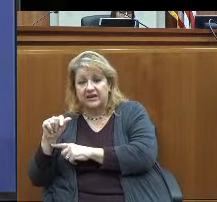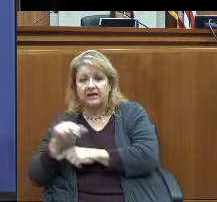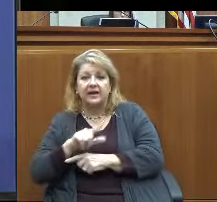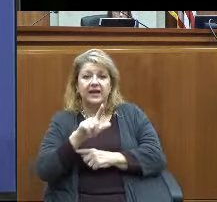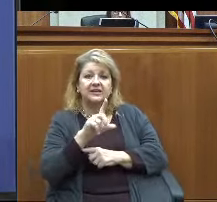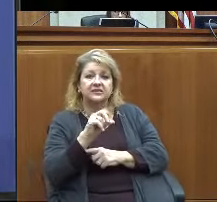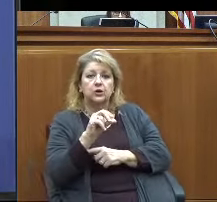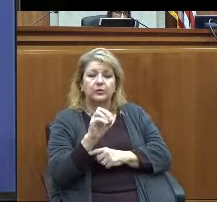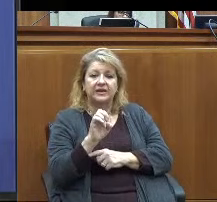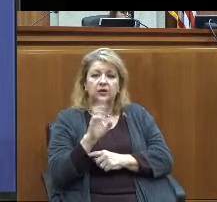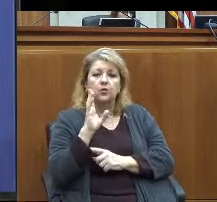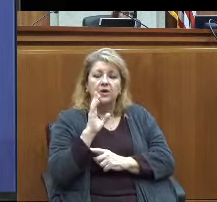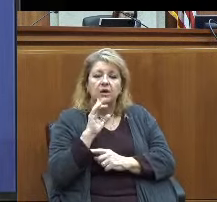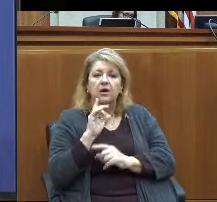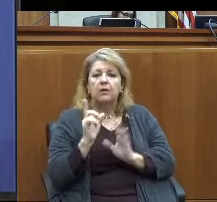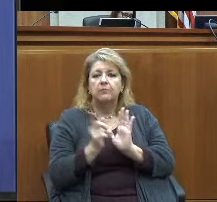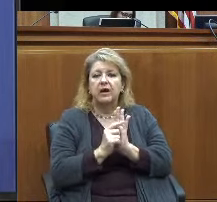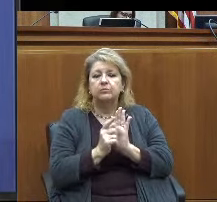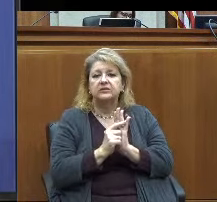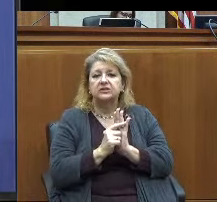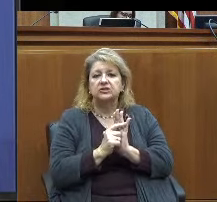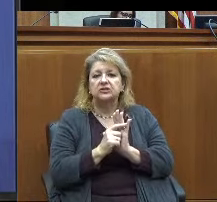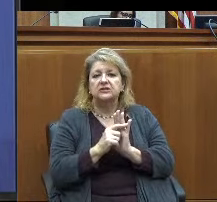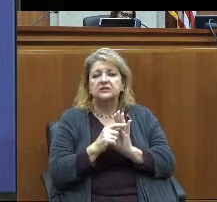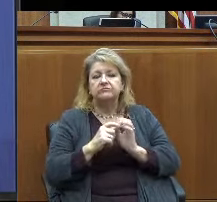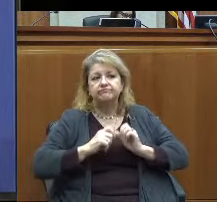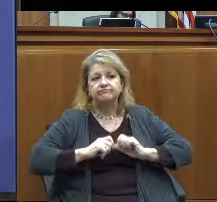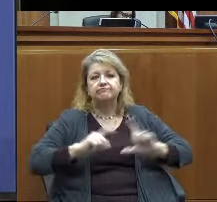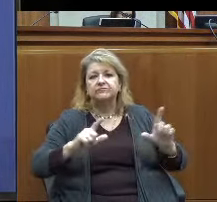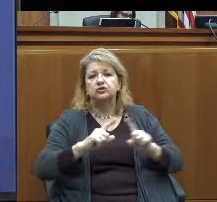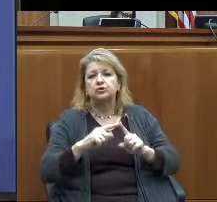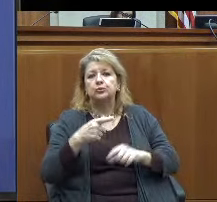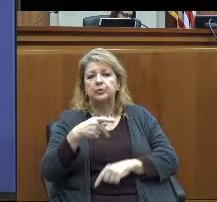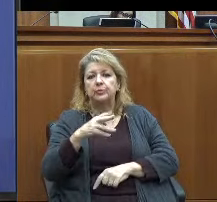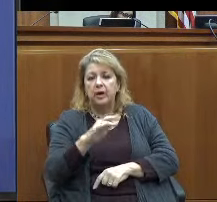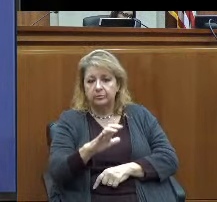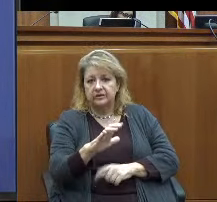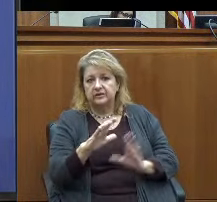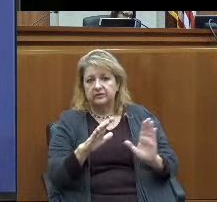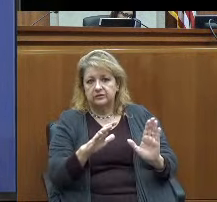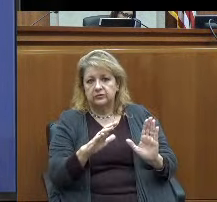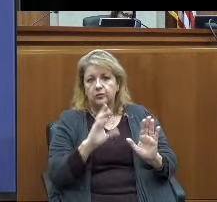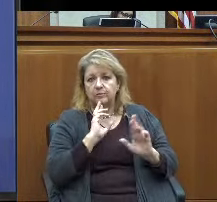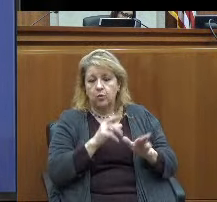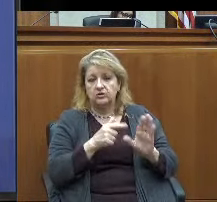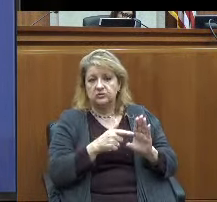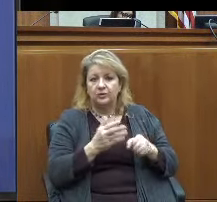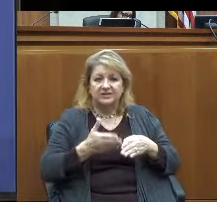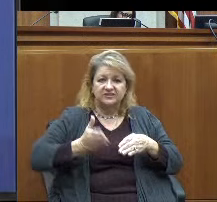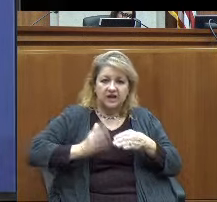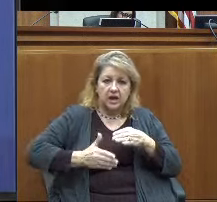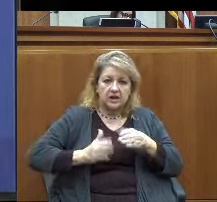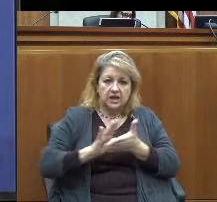to publish public-facing workforce reports each year after data has been finalized for the school year. And so these reports are now